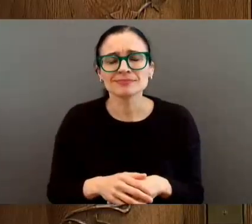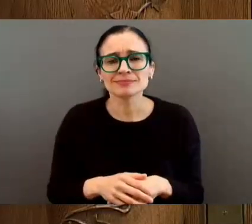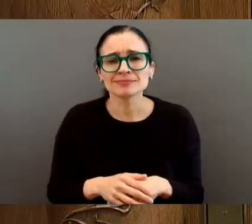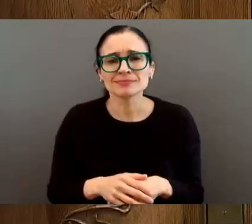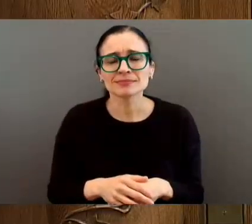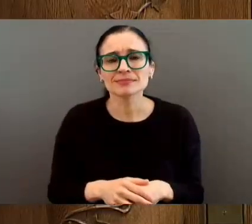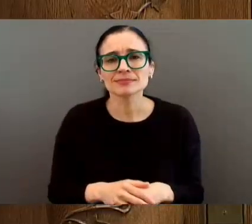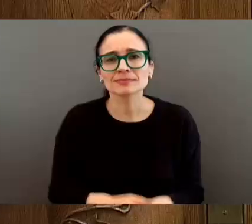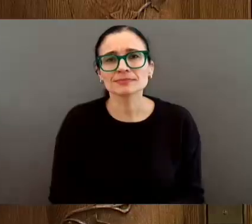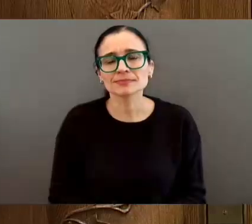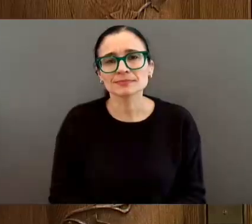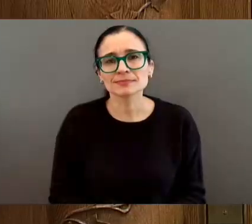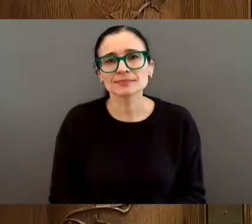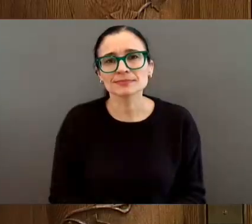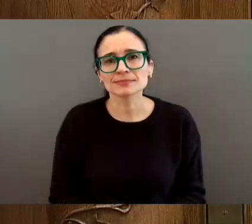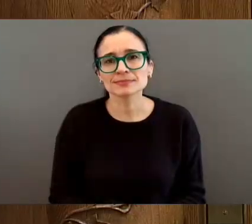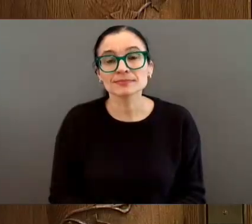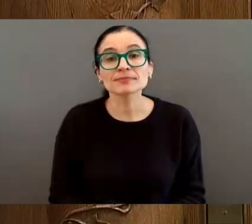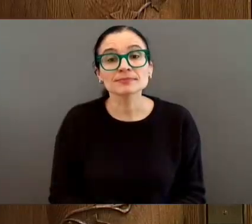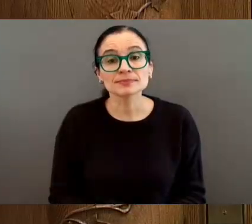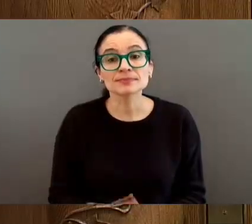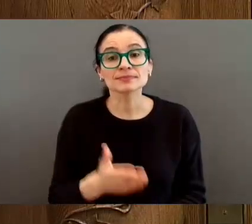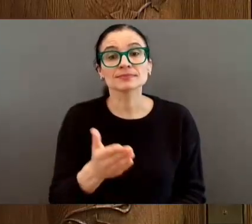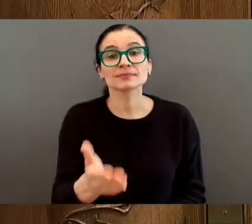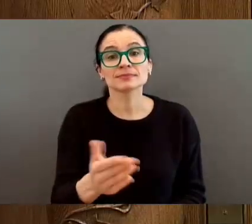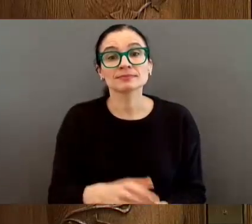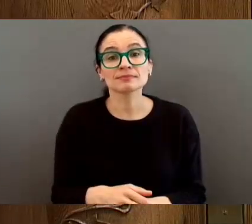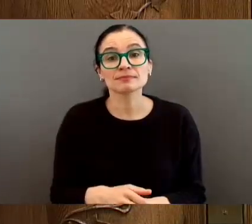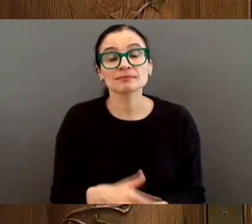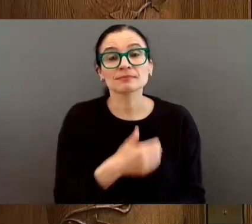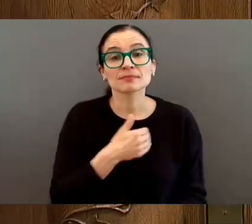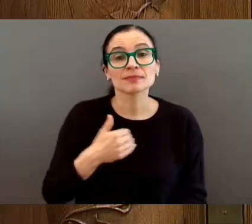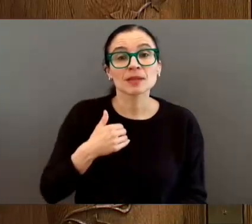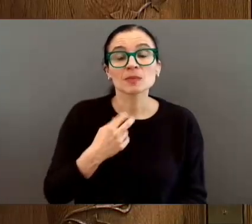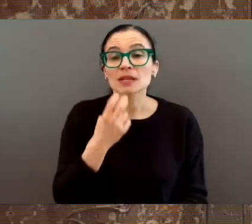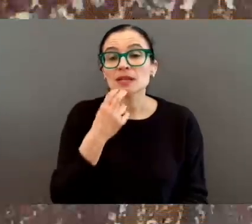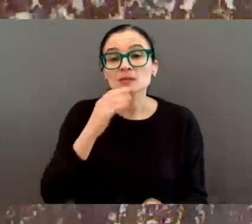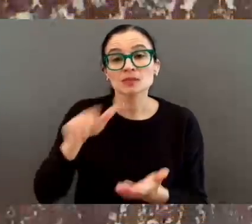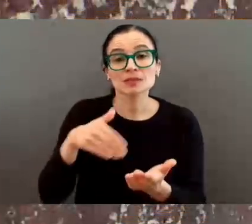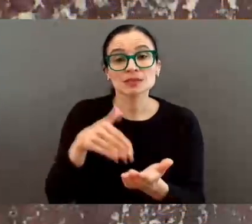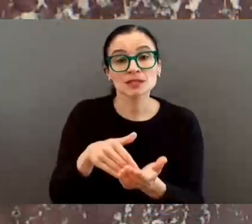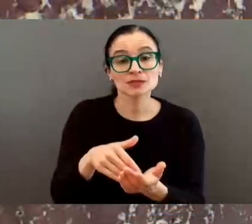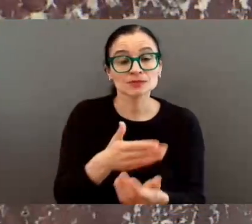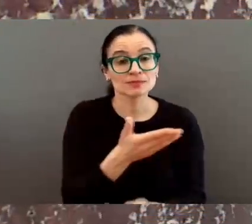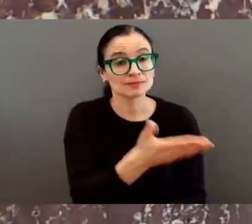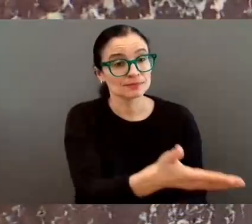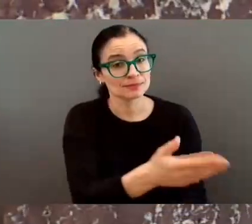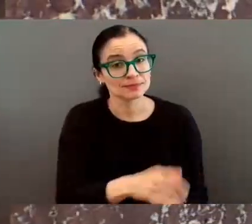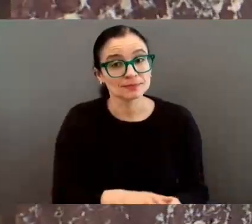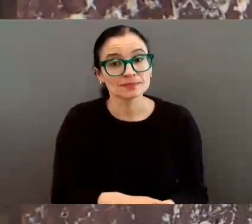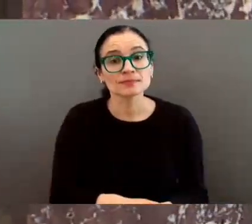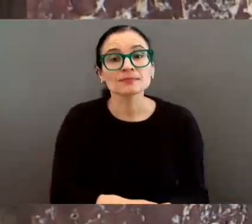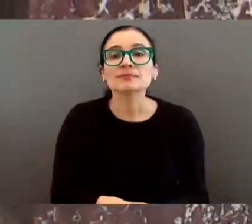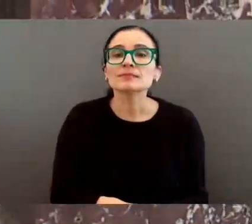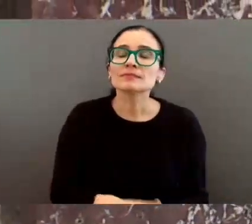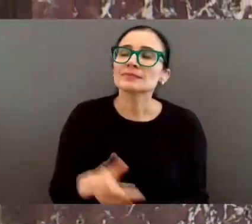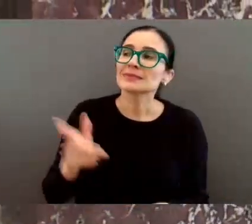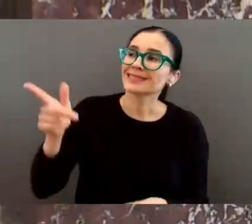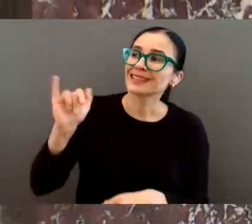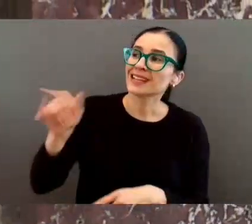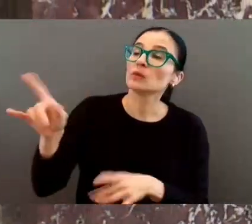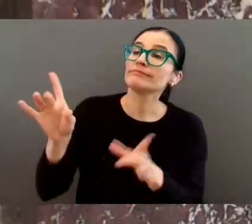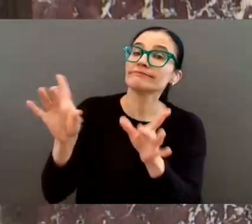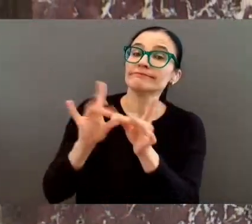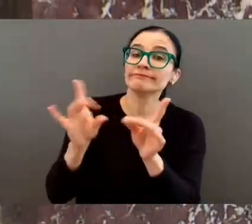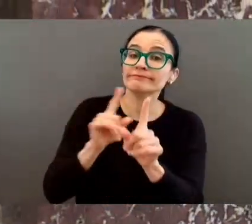Recognizing the member from Kamloops Centre. Thank you, Mr. Speaker. Well, the problem with that answer is that we repeatedly bring these issues to the government, and the only people